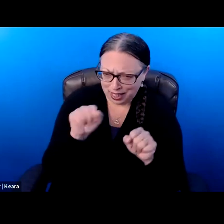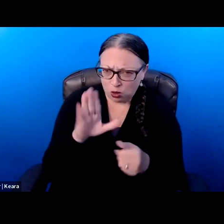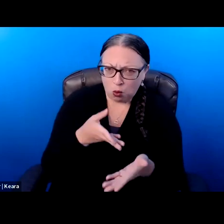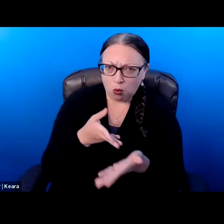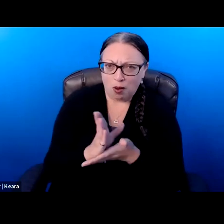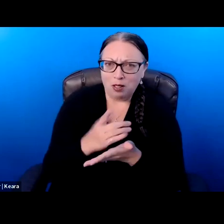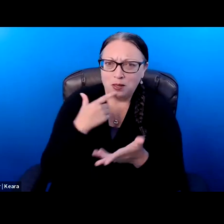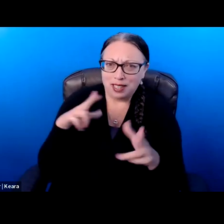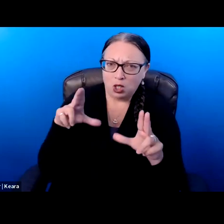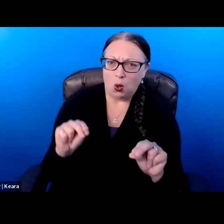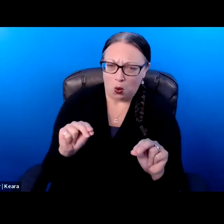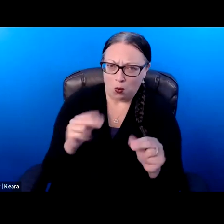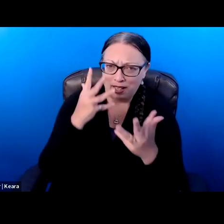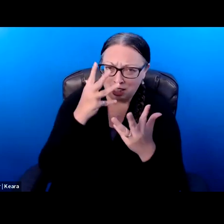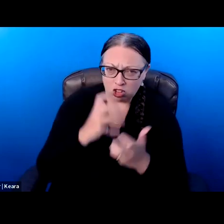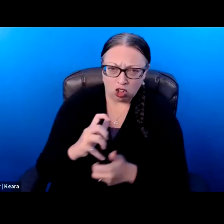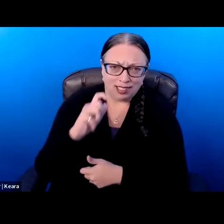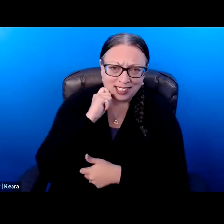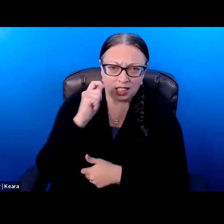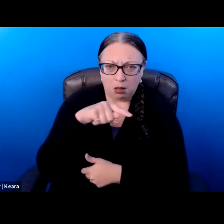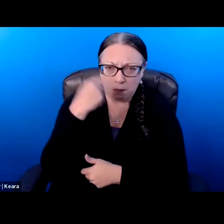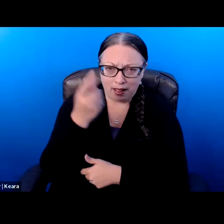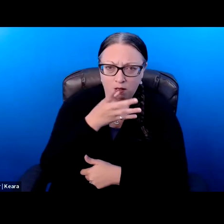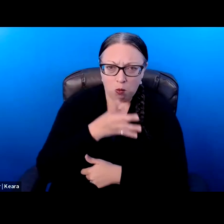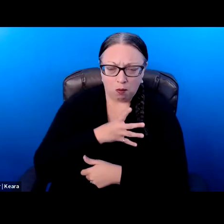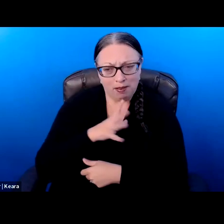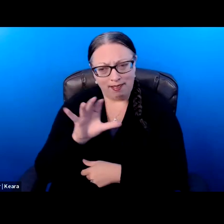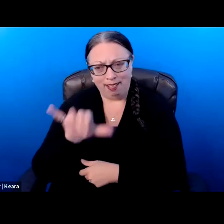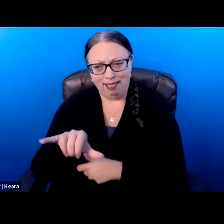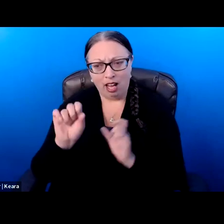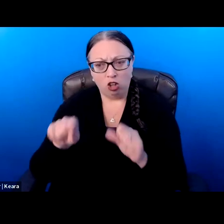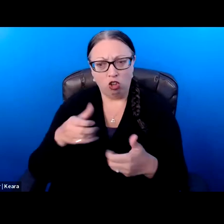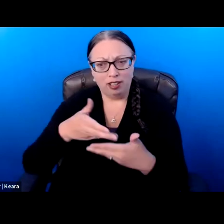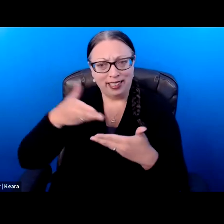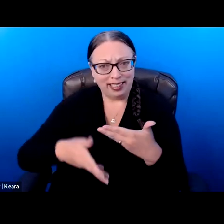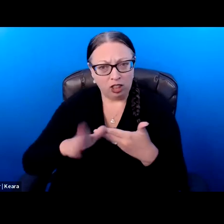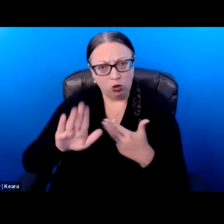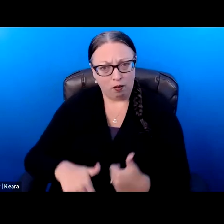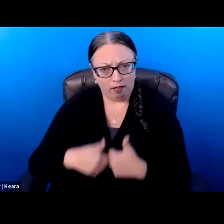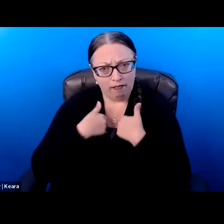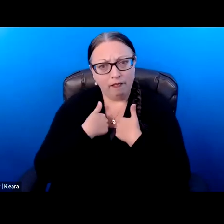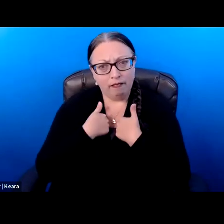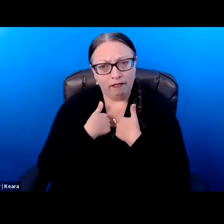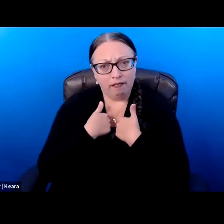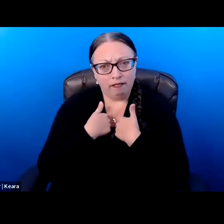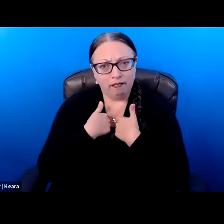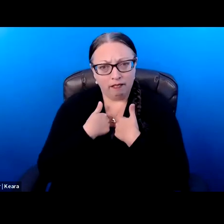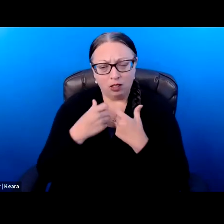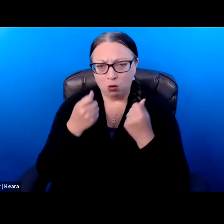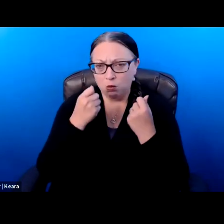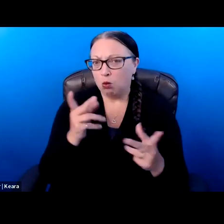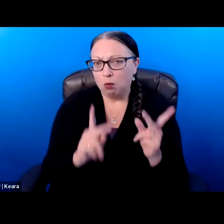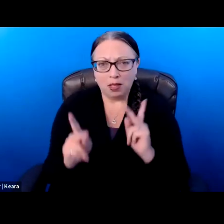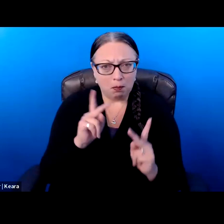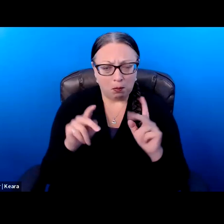Black woman, and the fact that that could actually end your life. And so there are so many people in this world